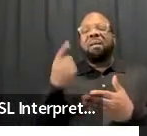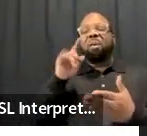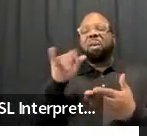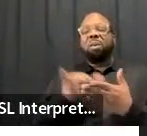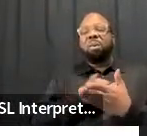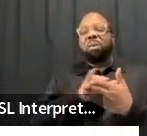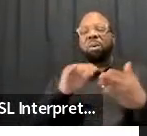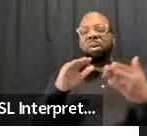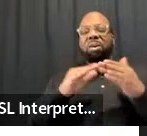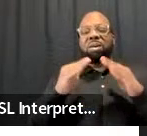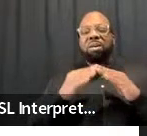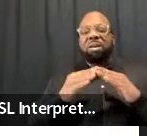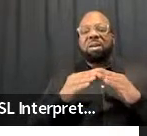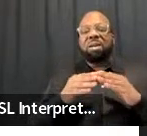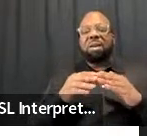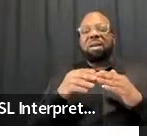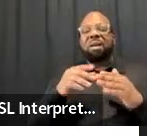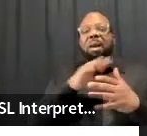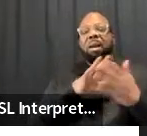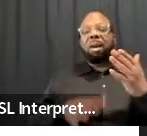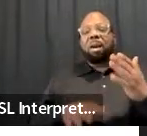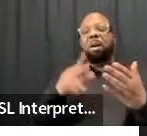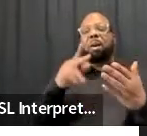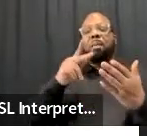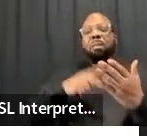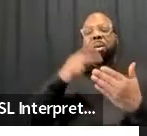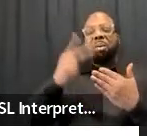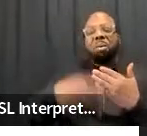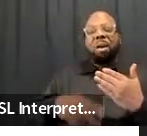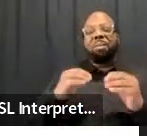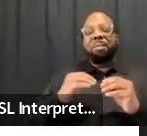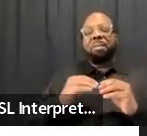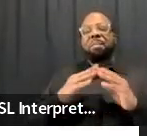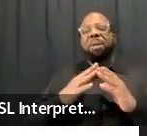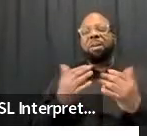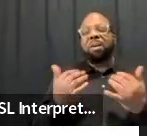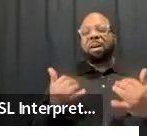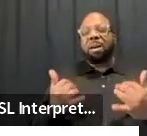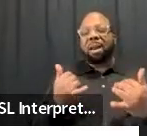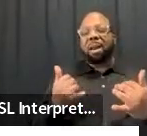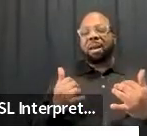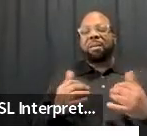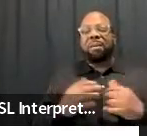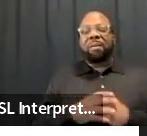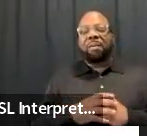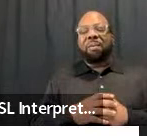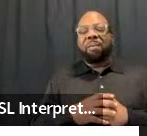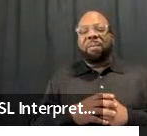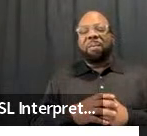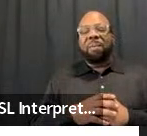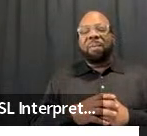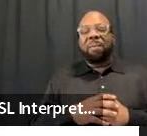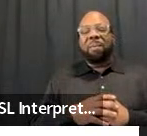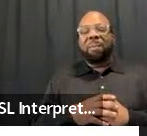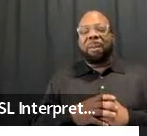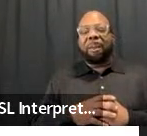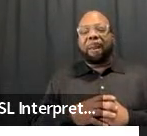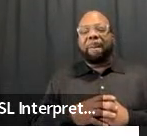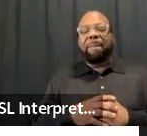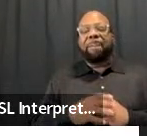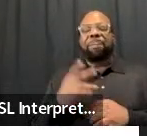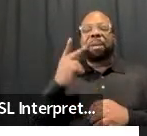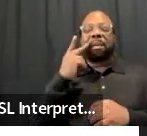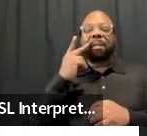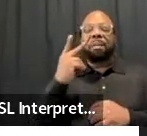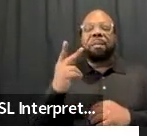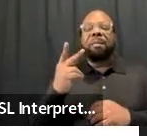And those programs are currently being built. And that's something that we're tracking really closely at New York City Planning. So looking forward